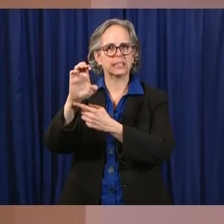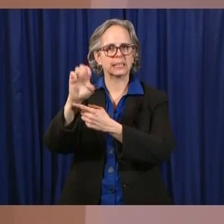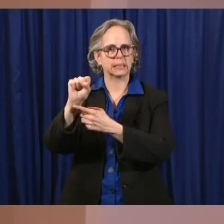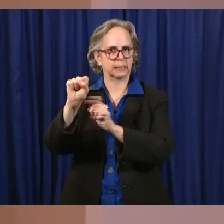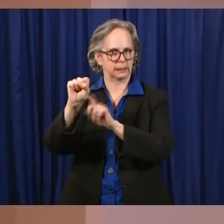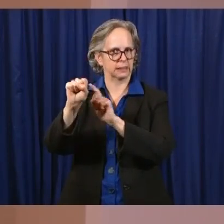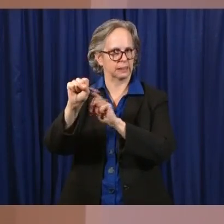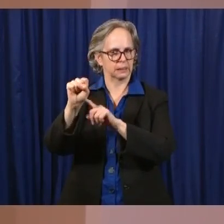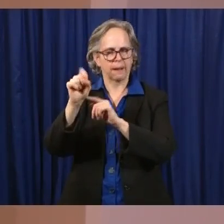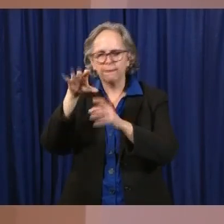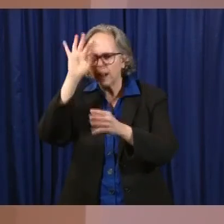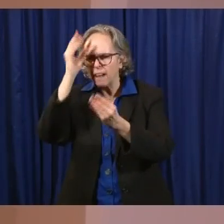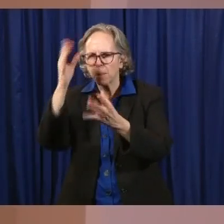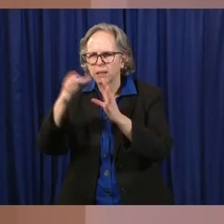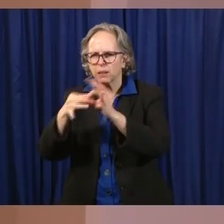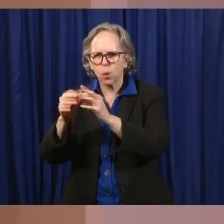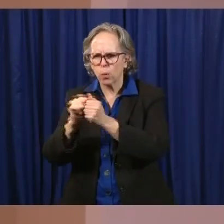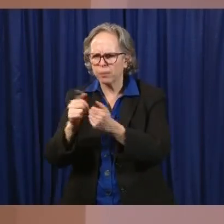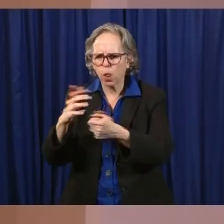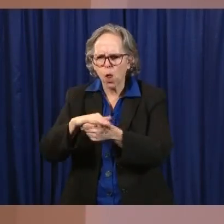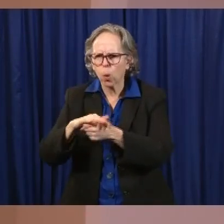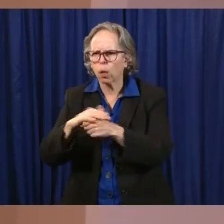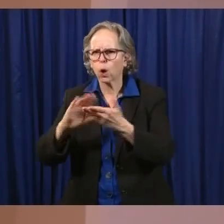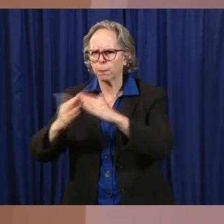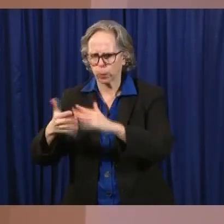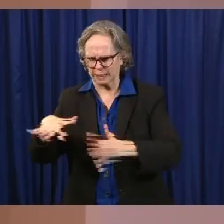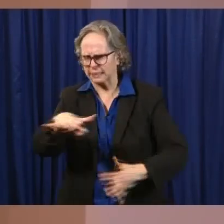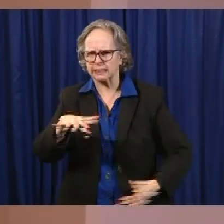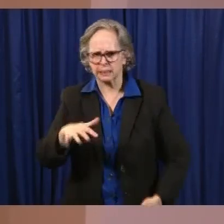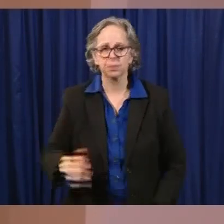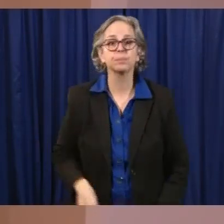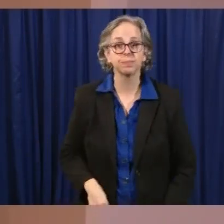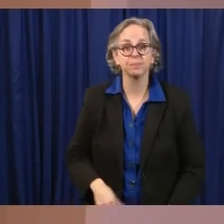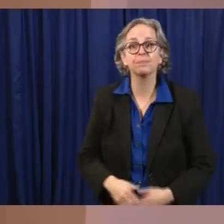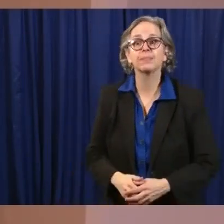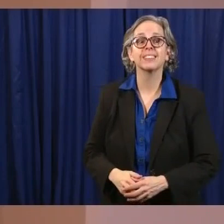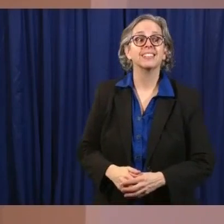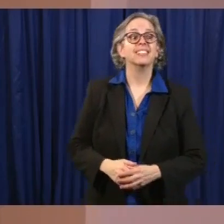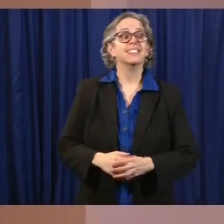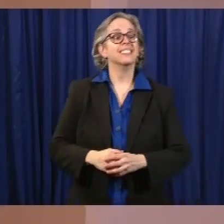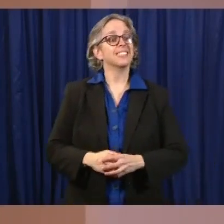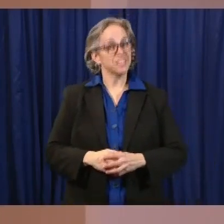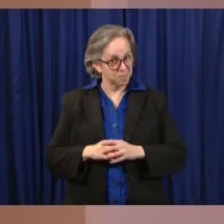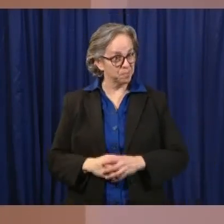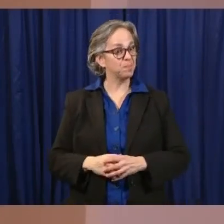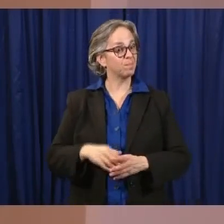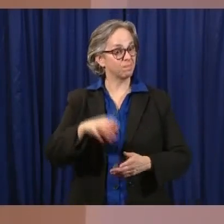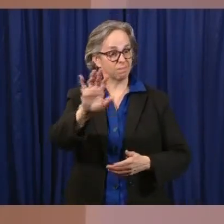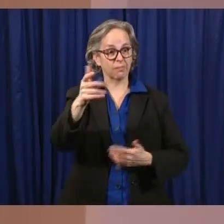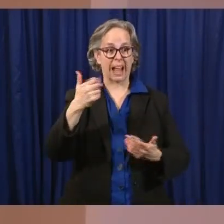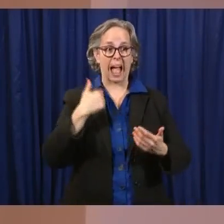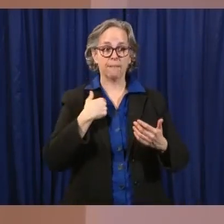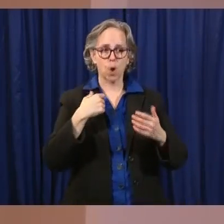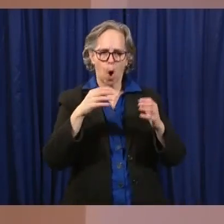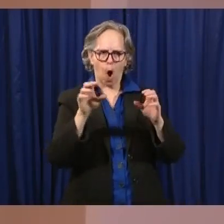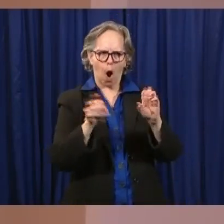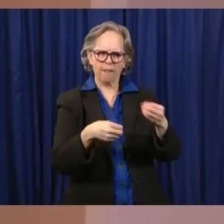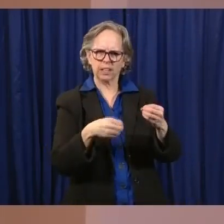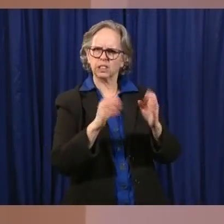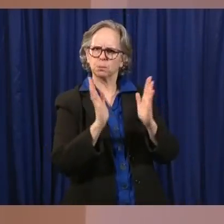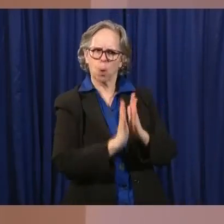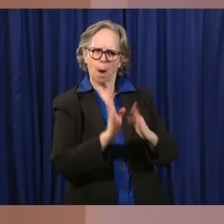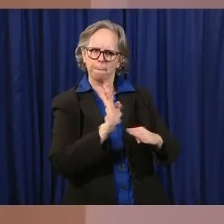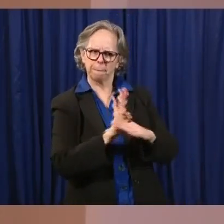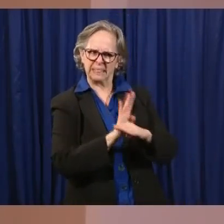location. A resource that was created, the Office of Small Business Relief. As you know, the state has done a number of